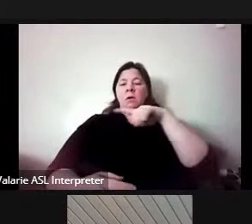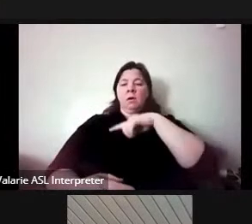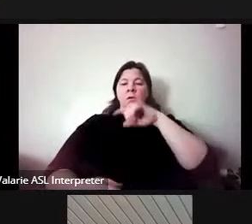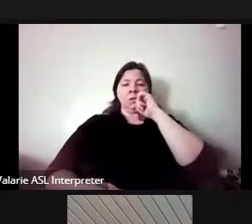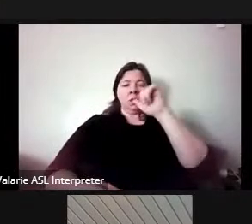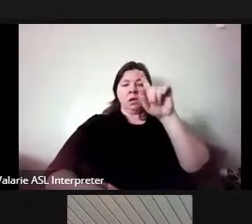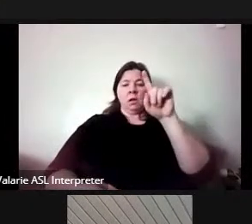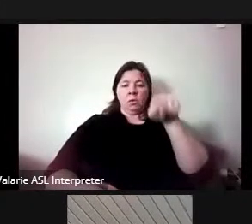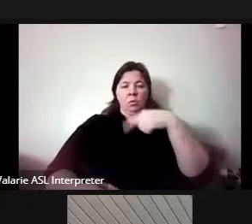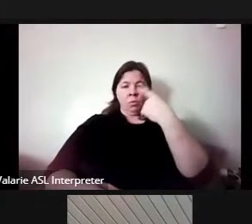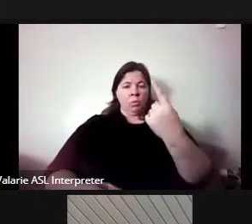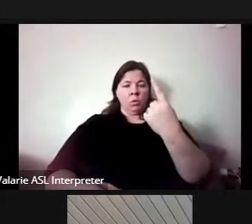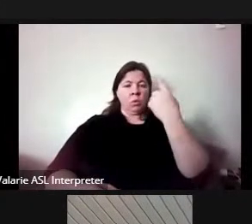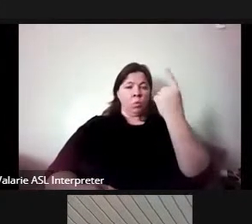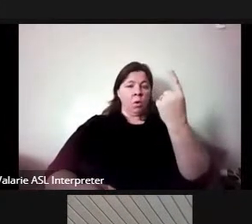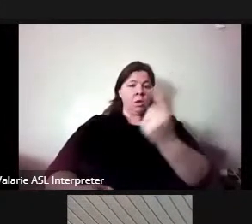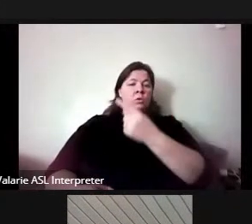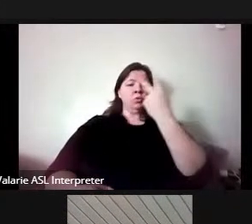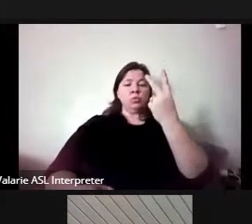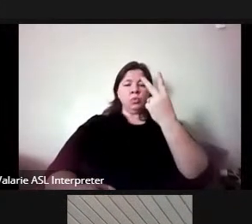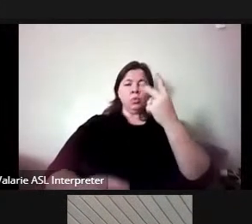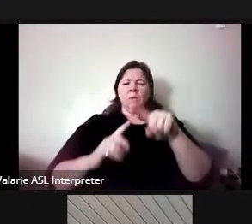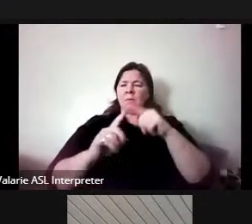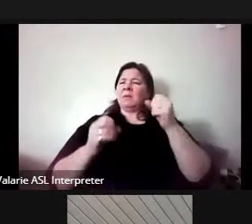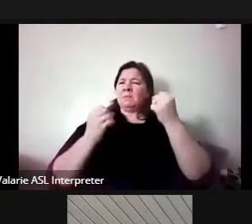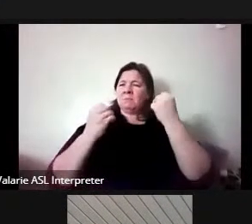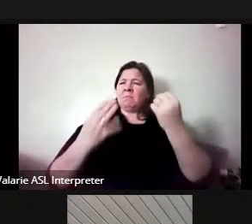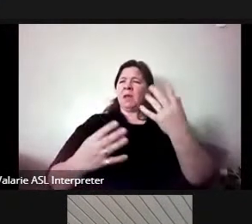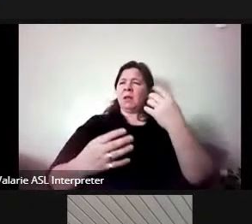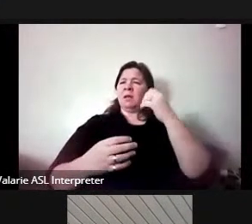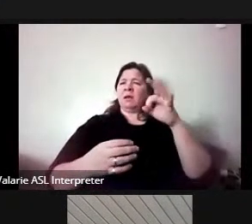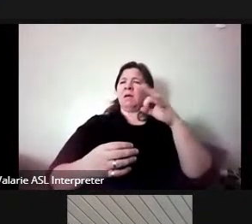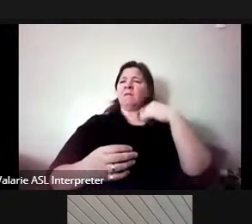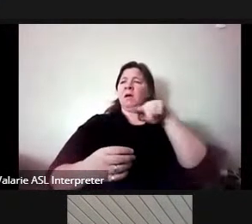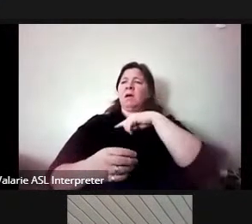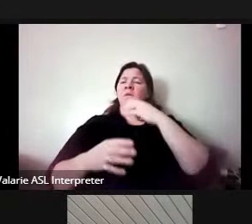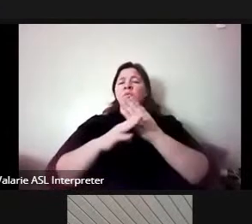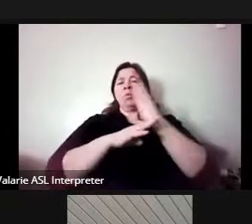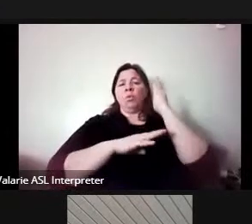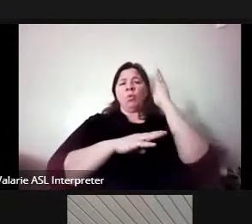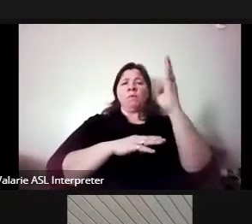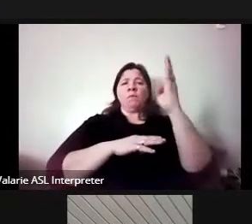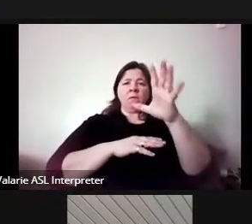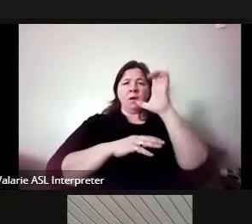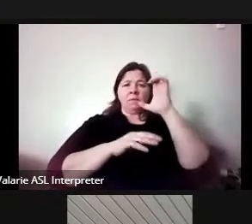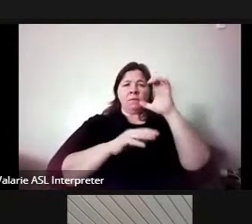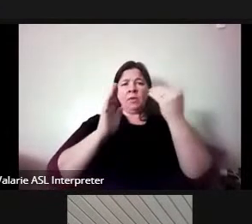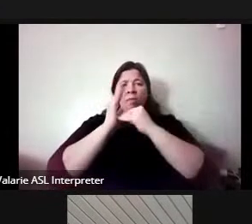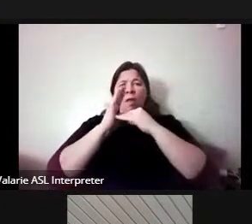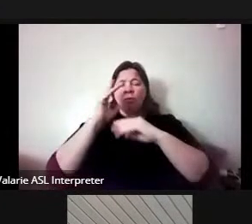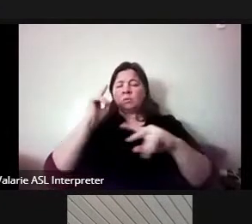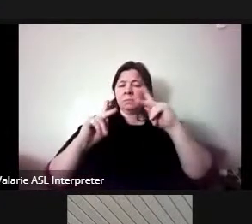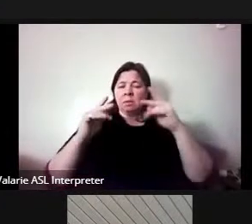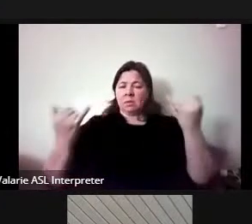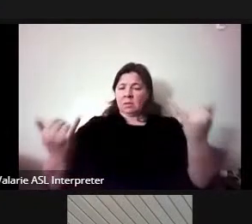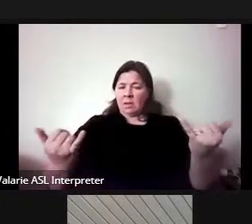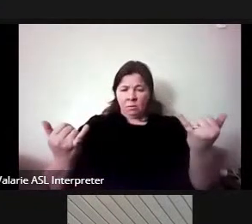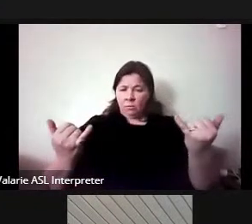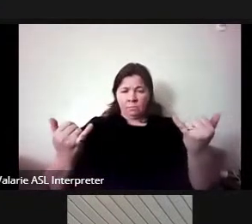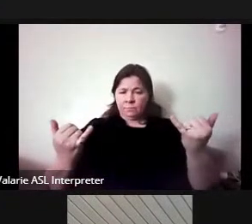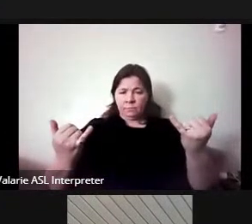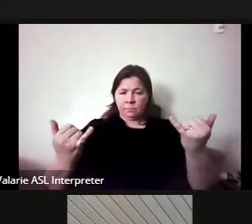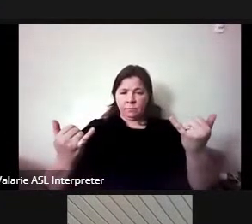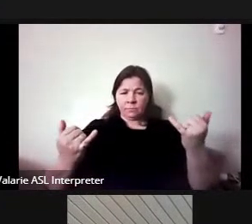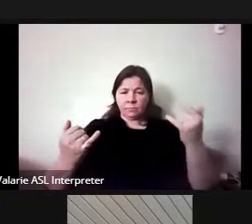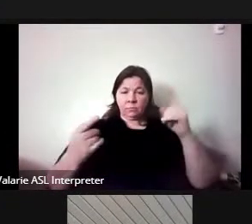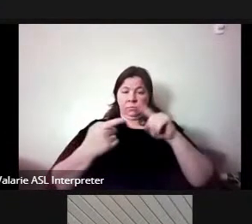just one, two, but many of us. We have over 500,000 people now. And so to